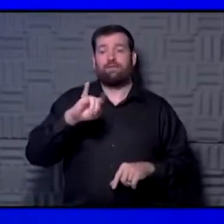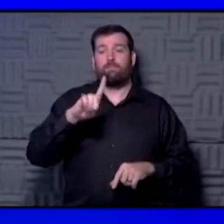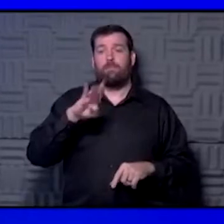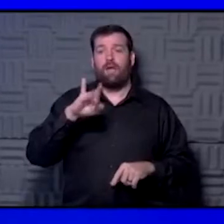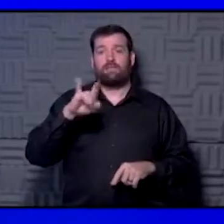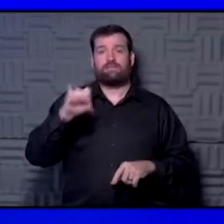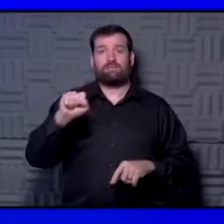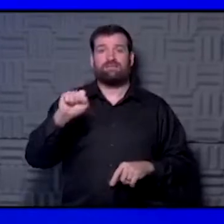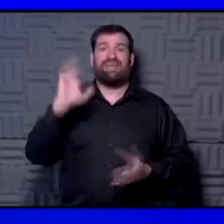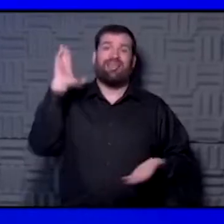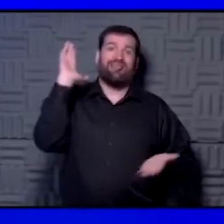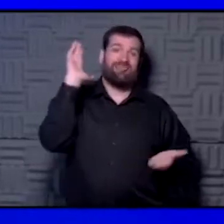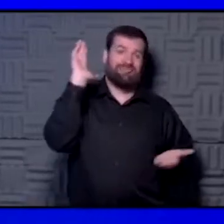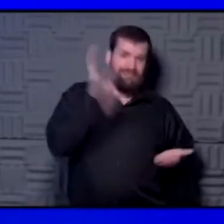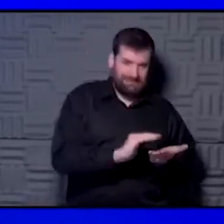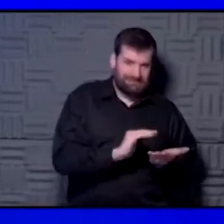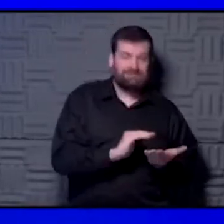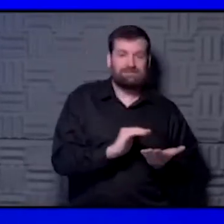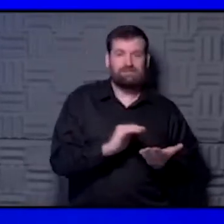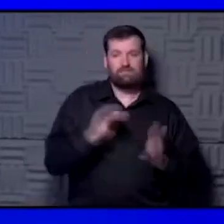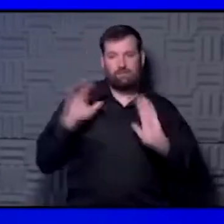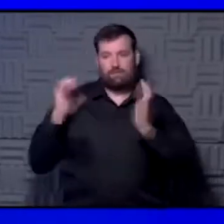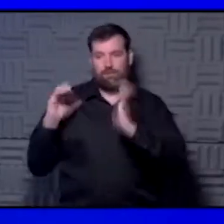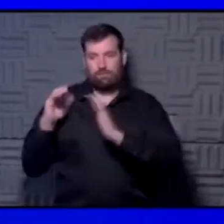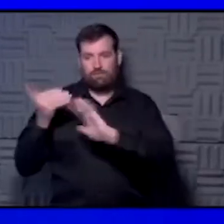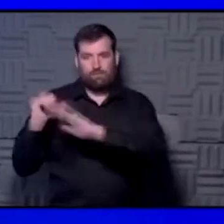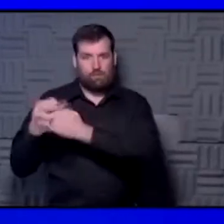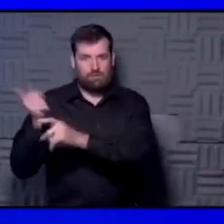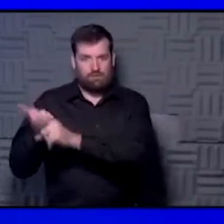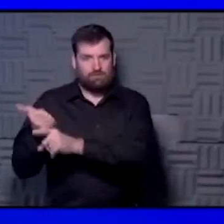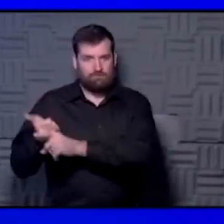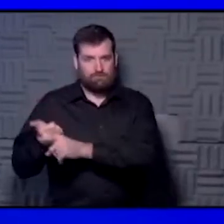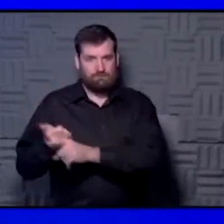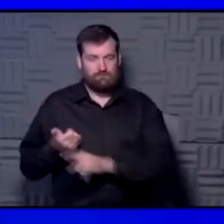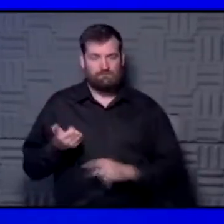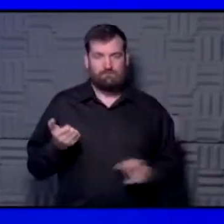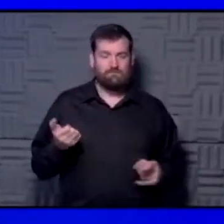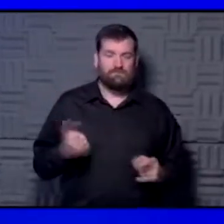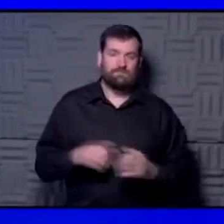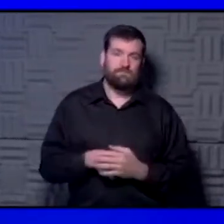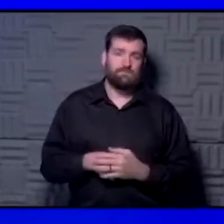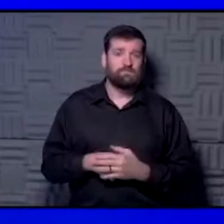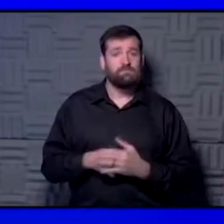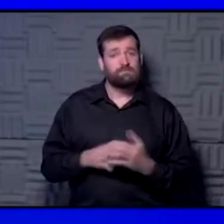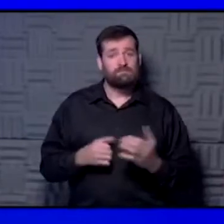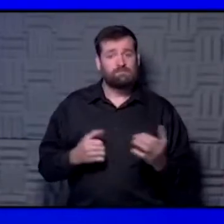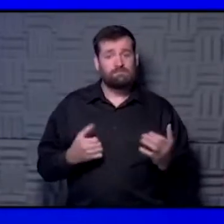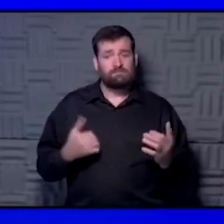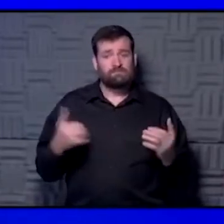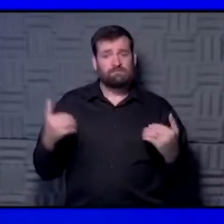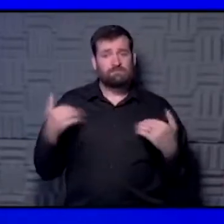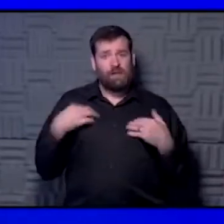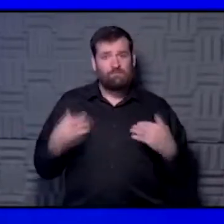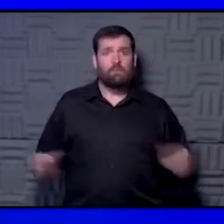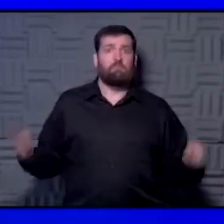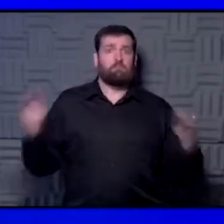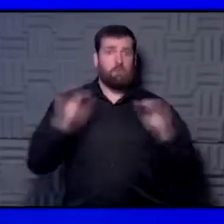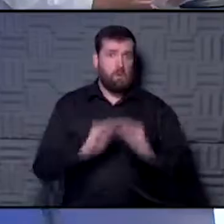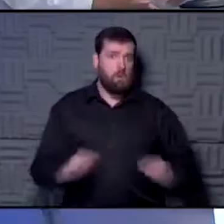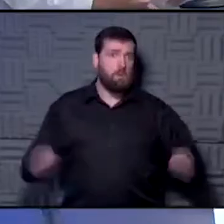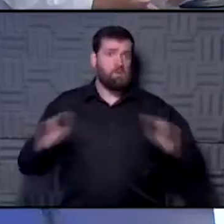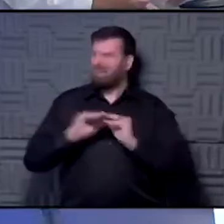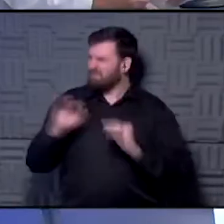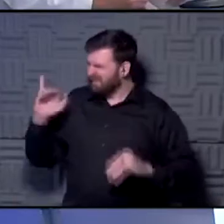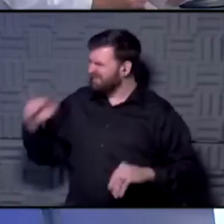was lower in the community for those healthcare workers compared to the community around them. So we have, a growing base of data. That's actually